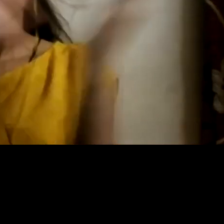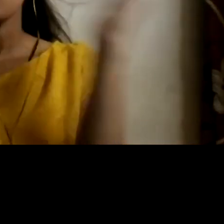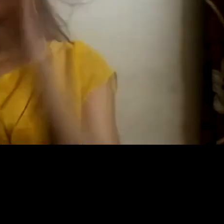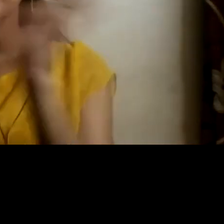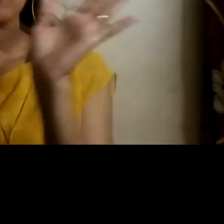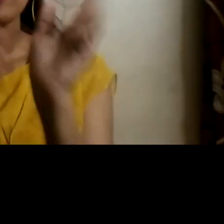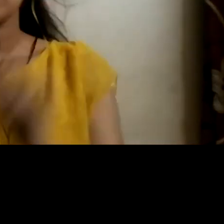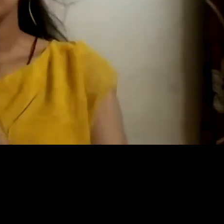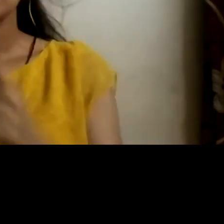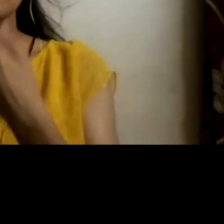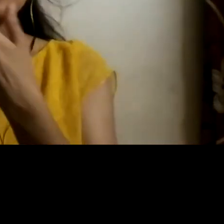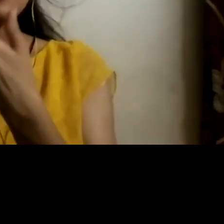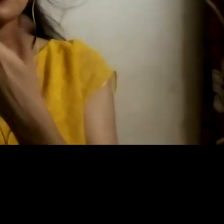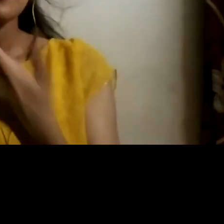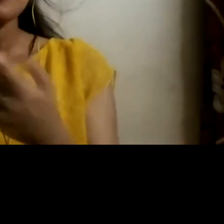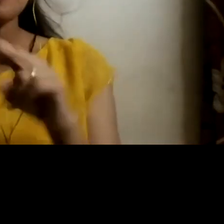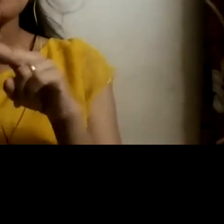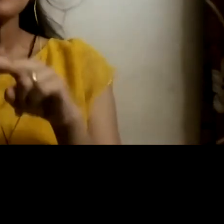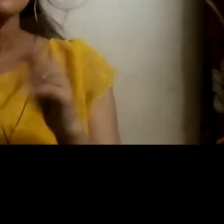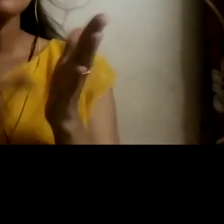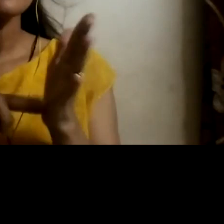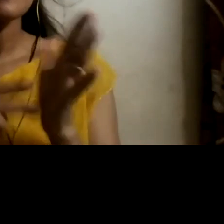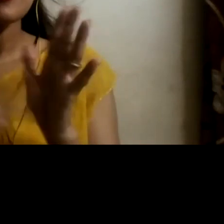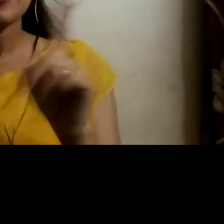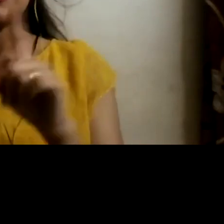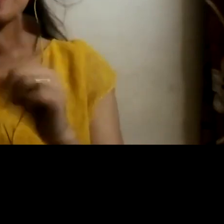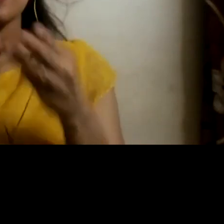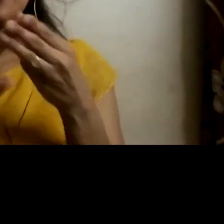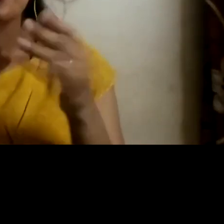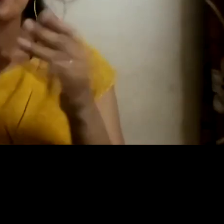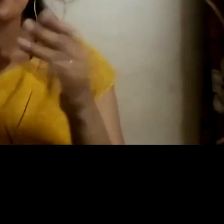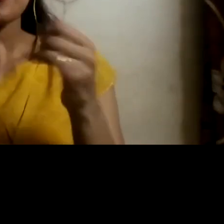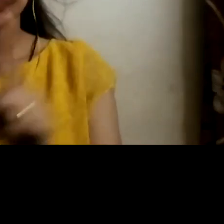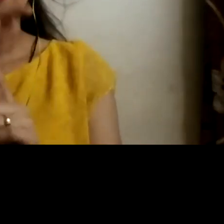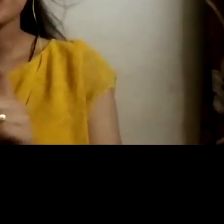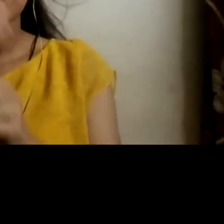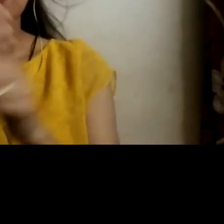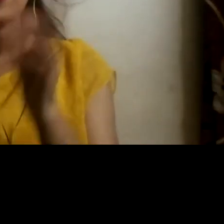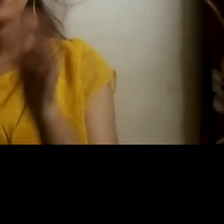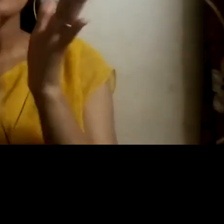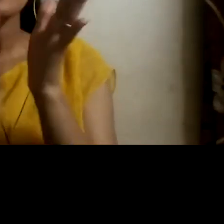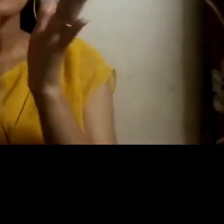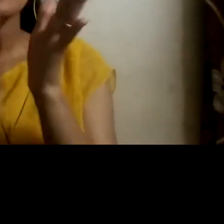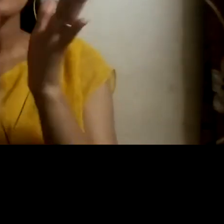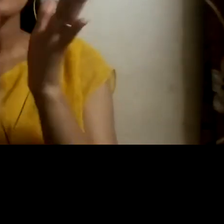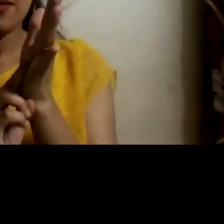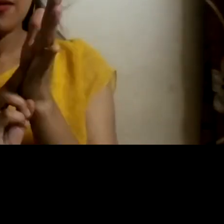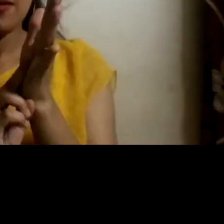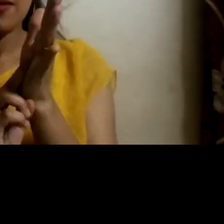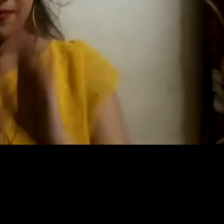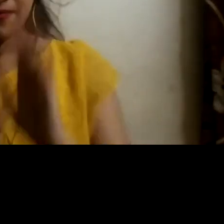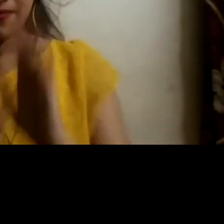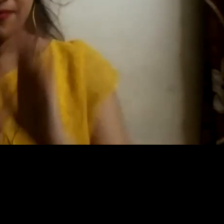to complete the story of all this, I might have to talk about many more words to you. So with